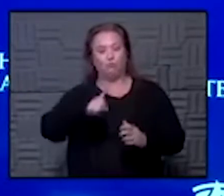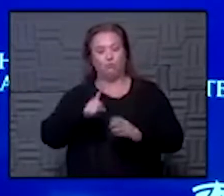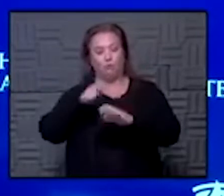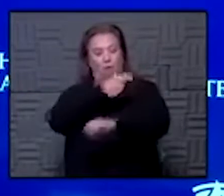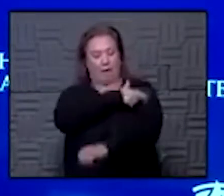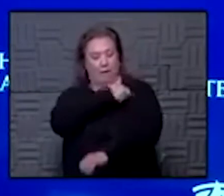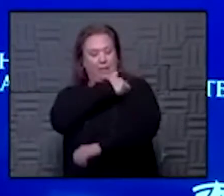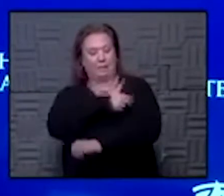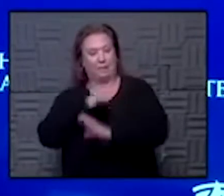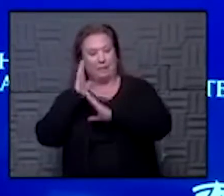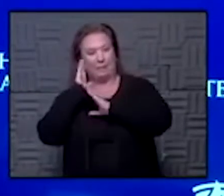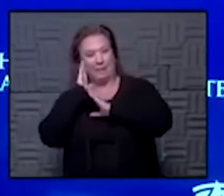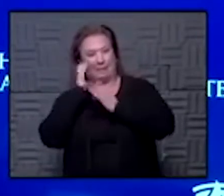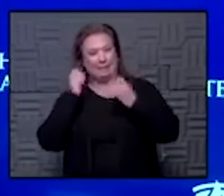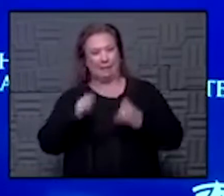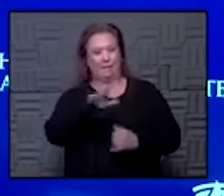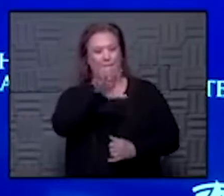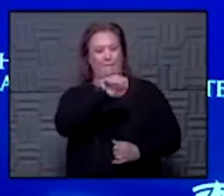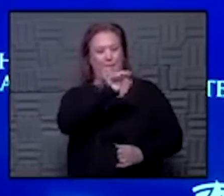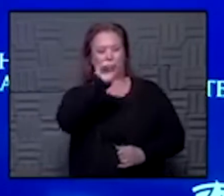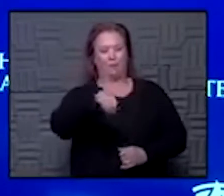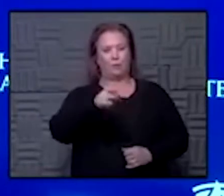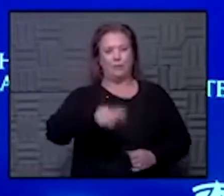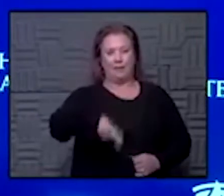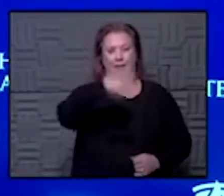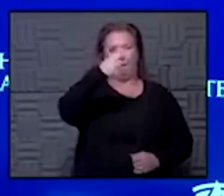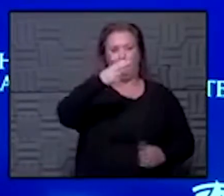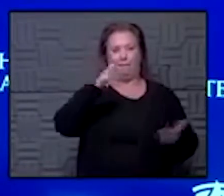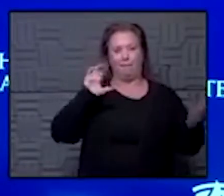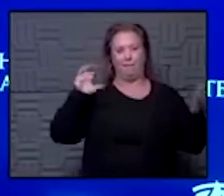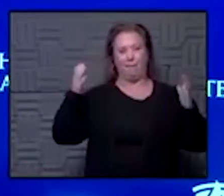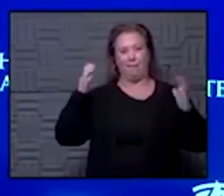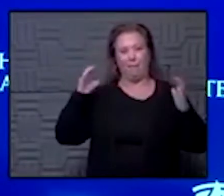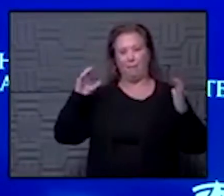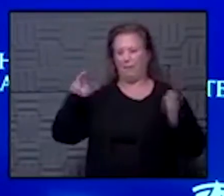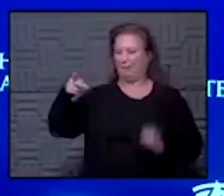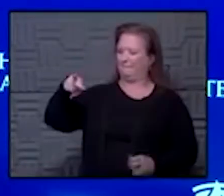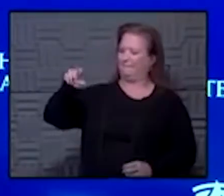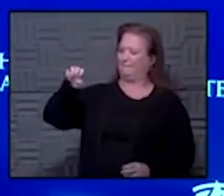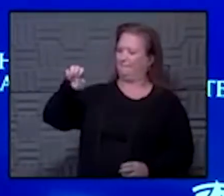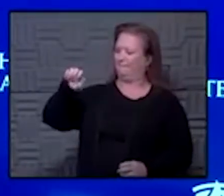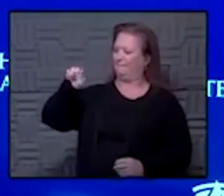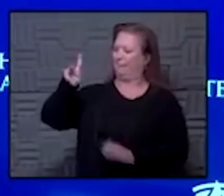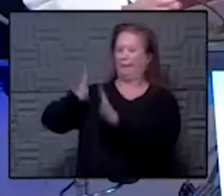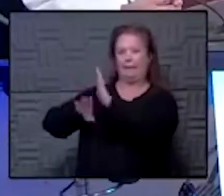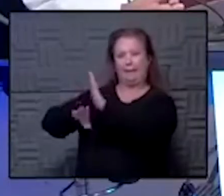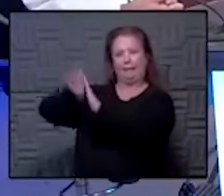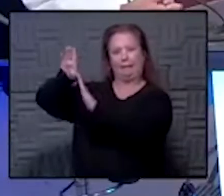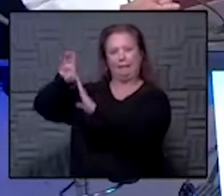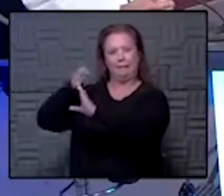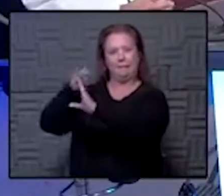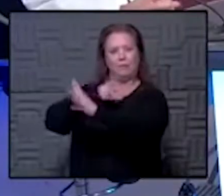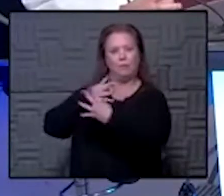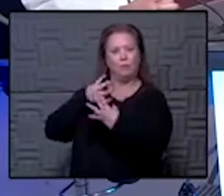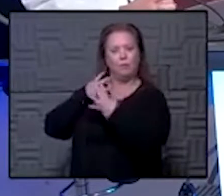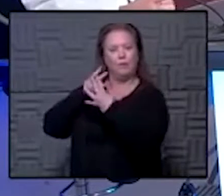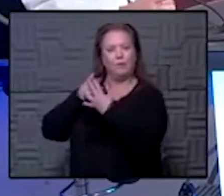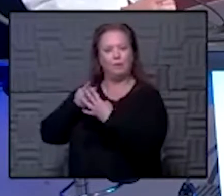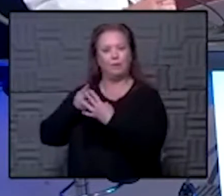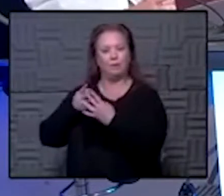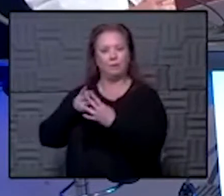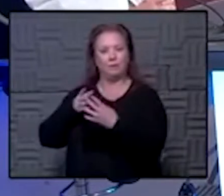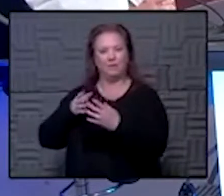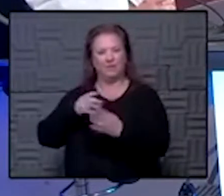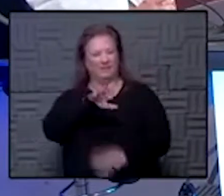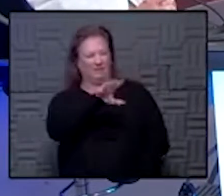used now are 50% higher than back at the peak, I think previously during the quarantine?